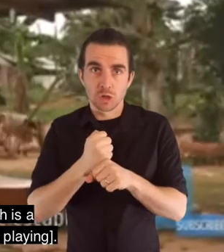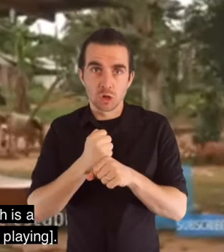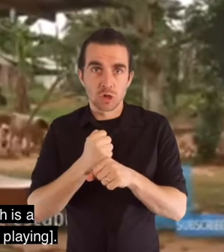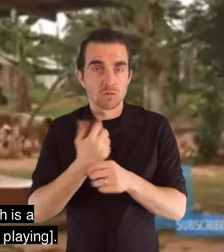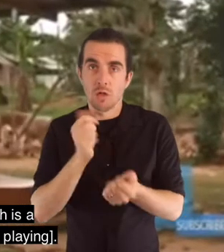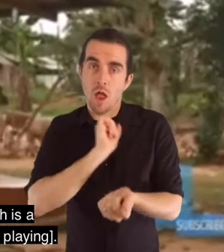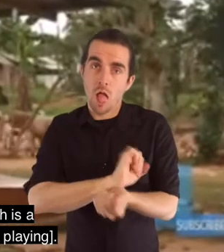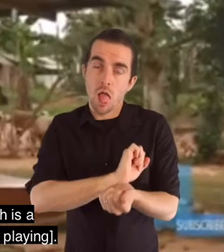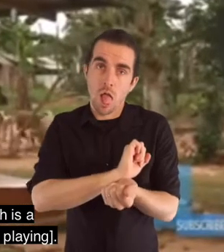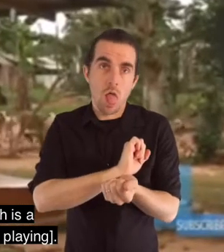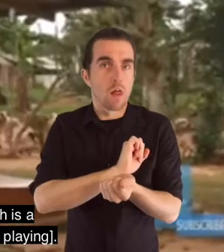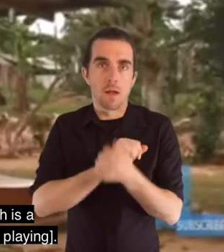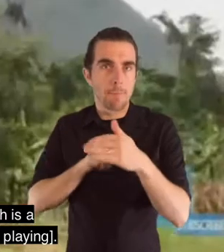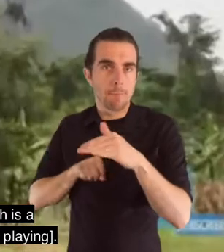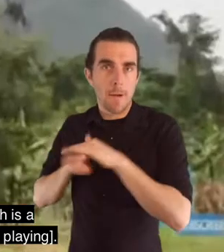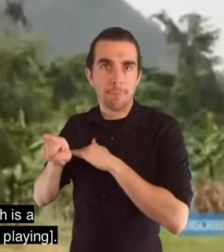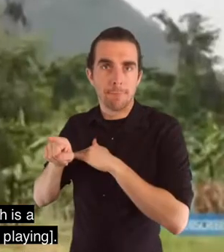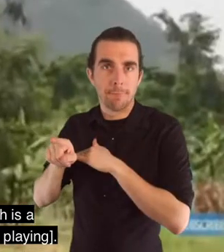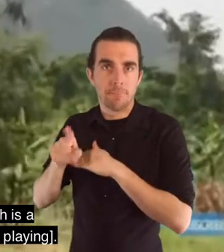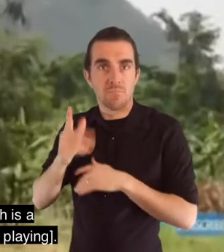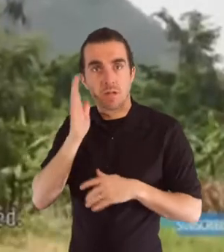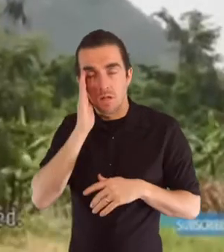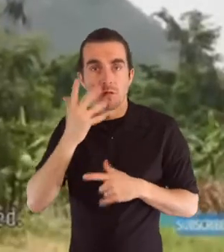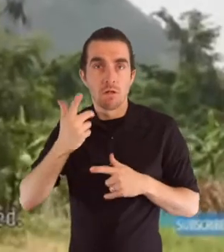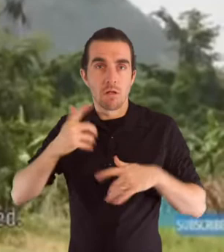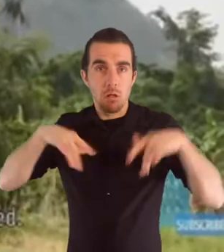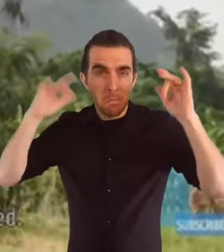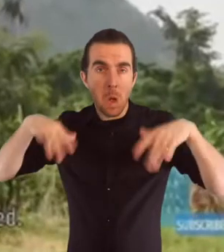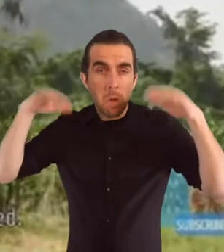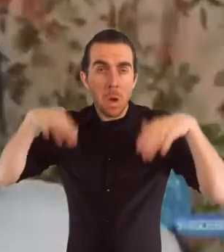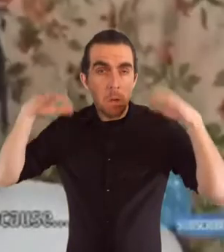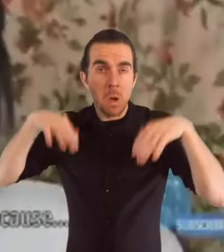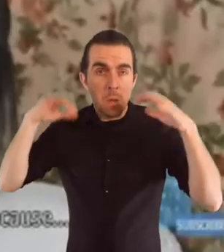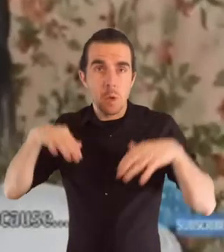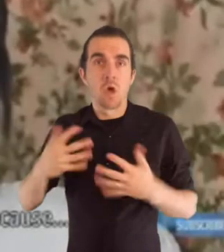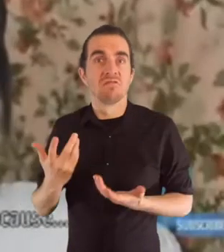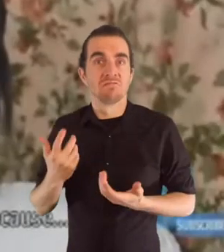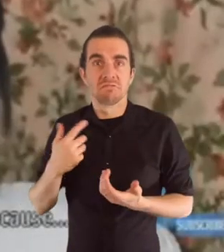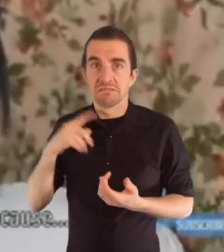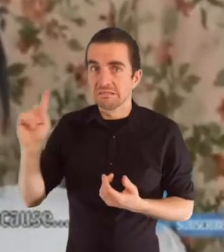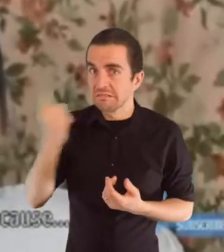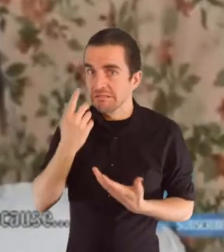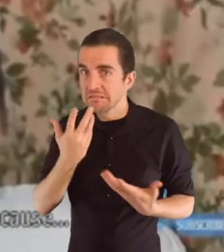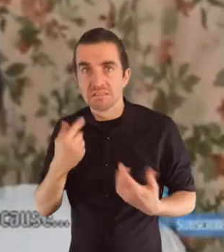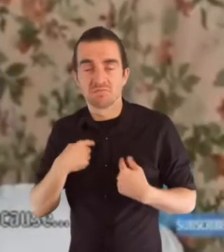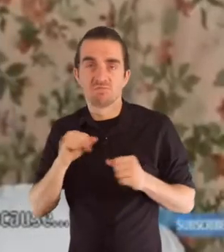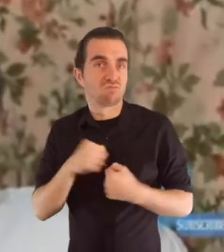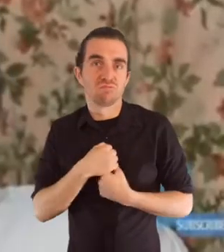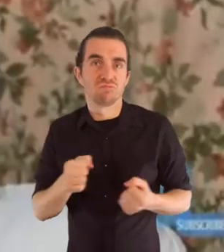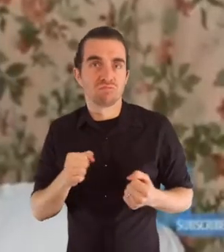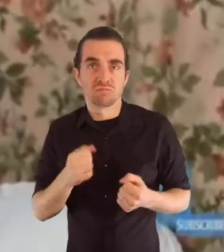escaping. I was tied up. I was left out there. It rained. My mother was there. She couldn't say anything because